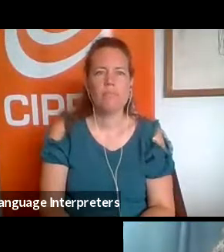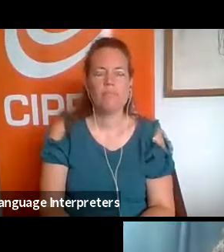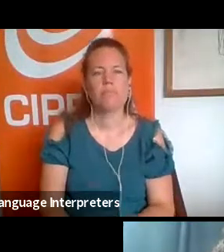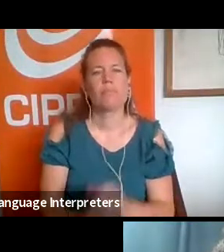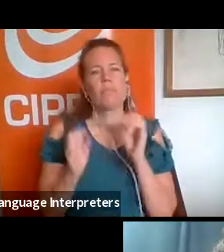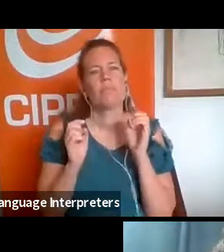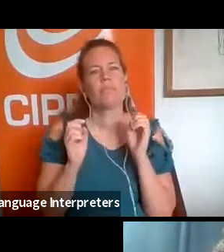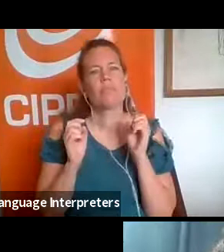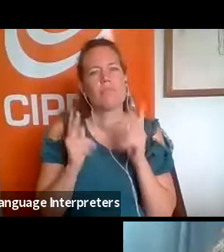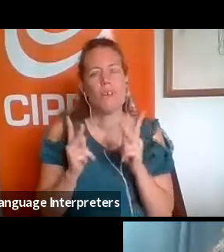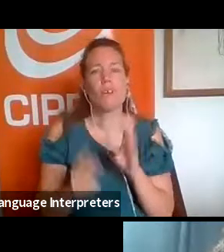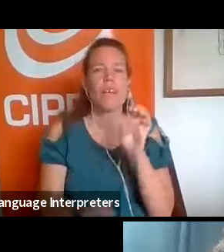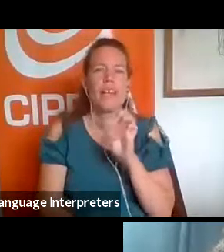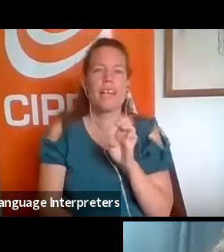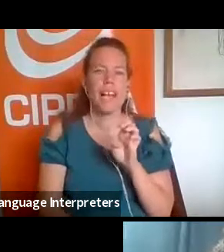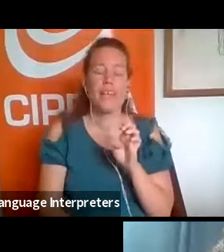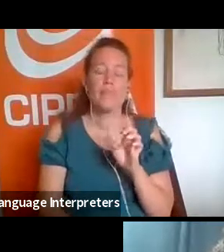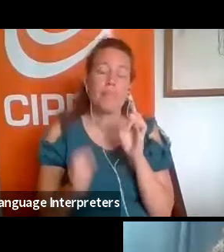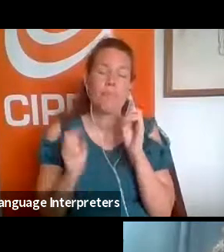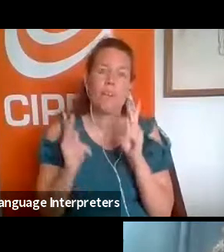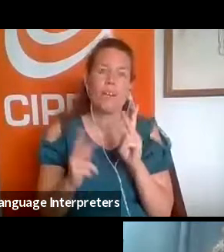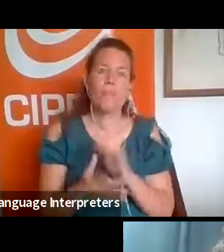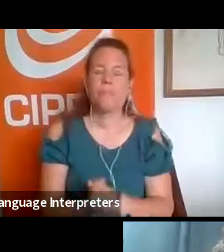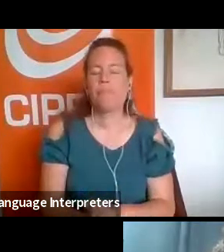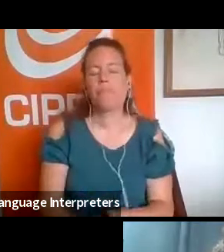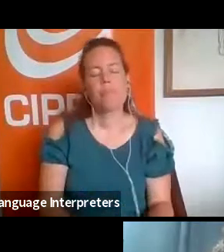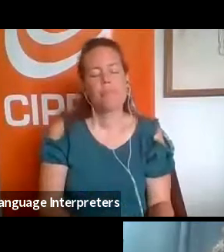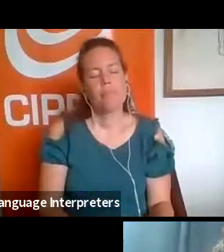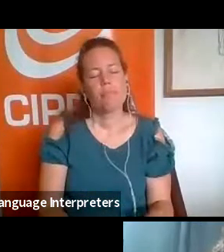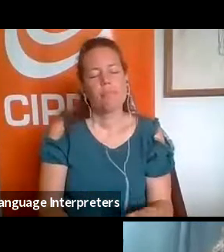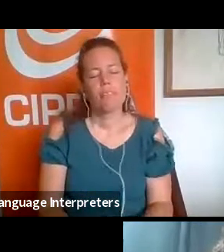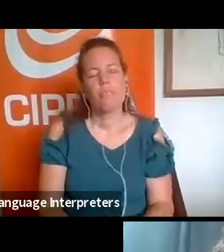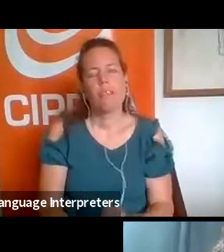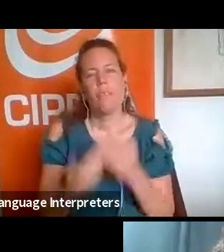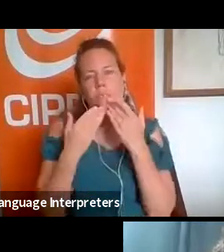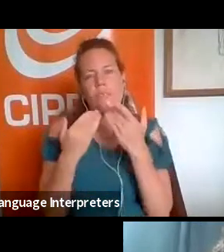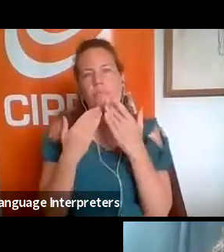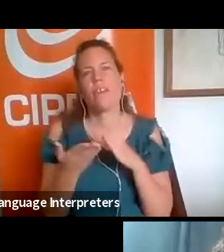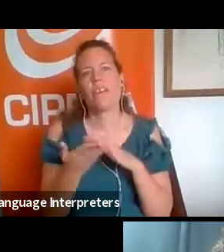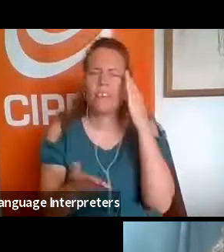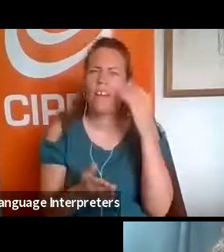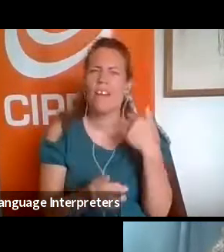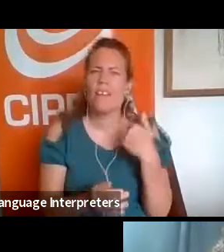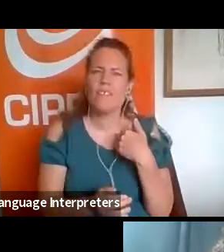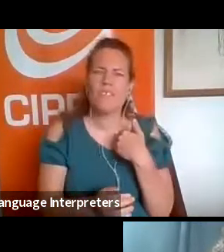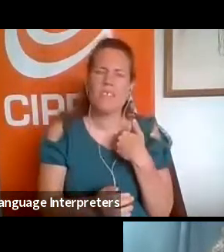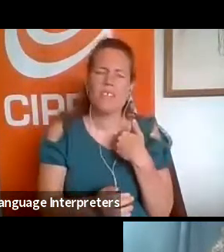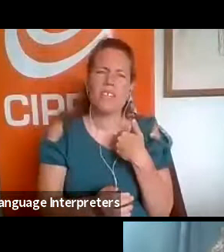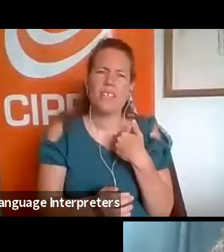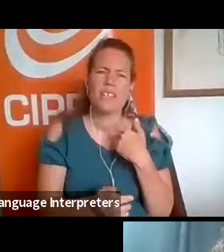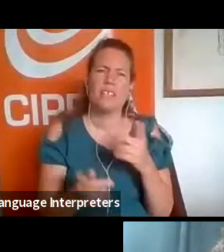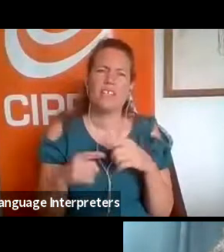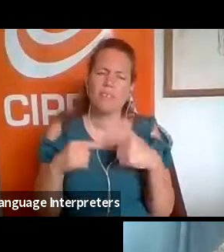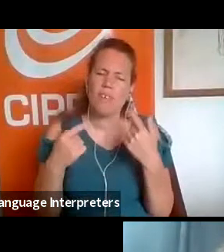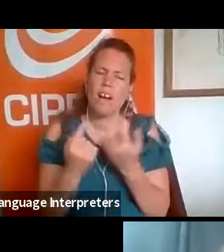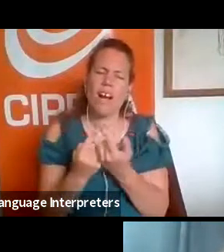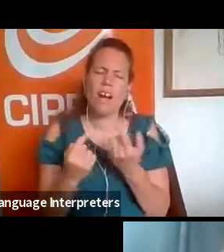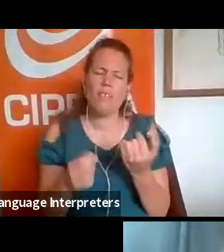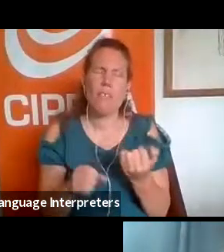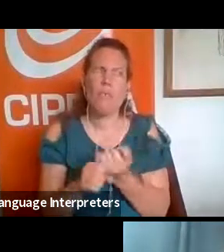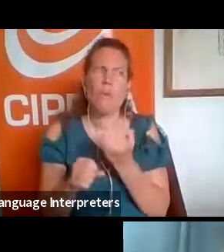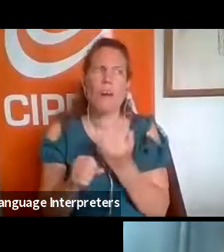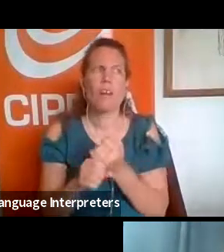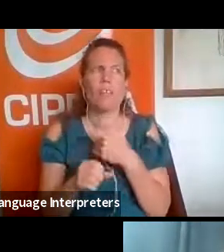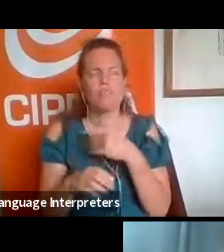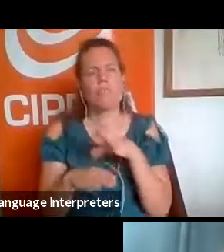Okay, thanks a lot. Yeah, so I think at Paradigm Initiative in our work, we've experienced